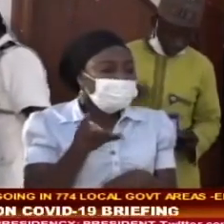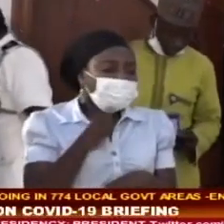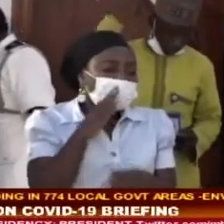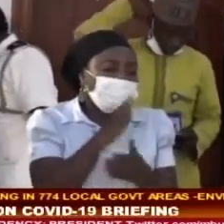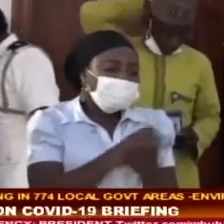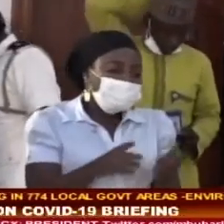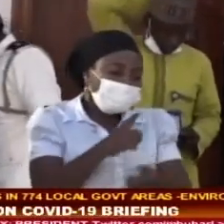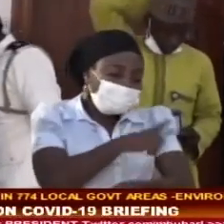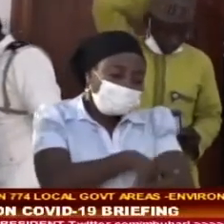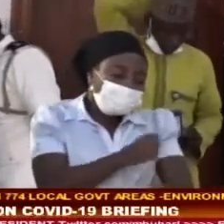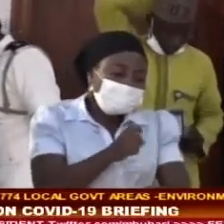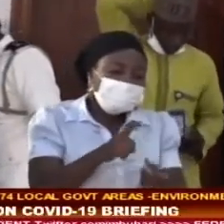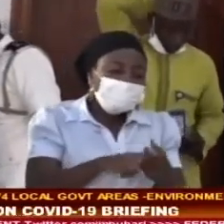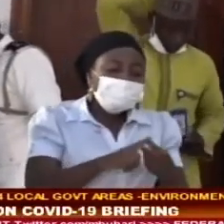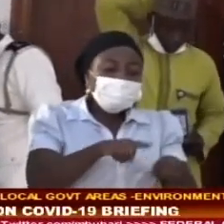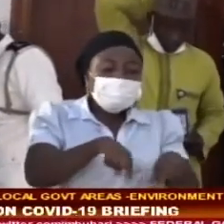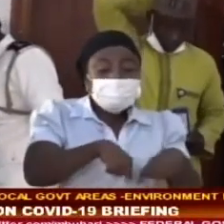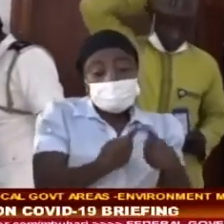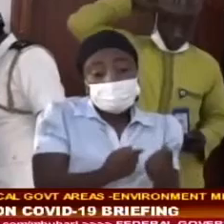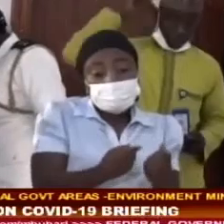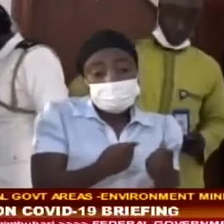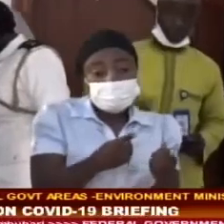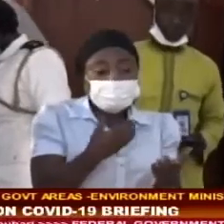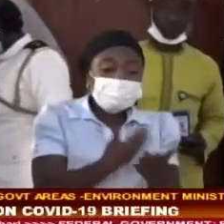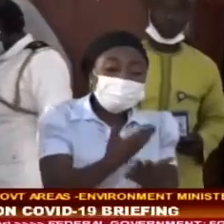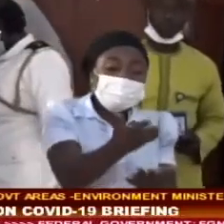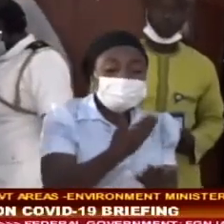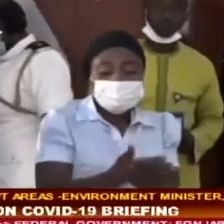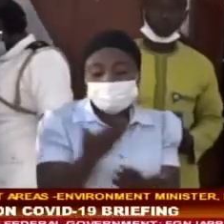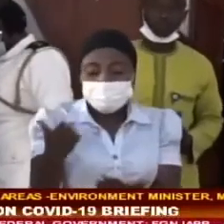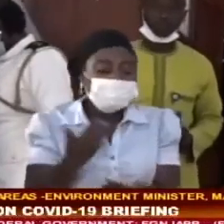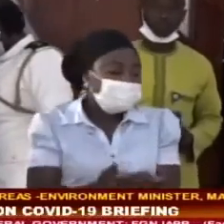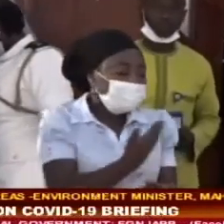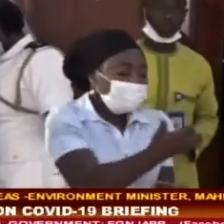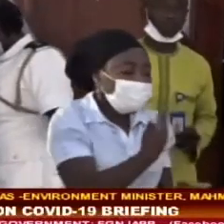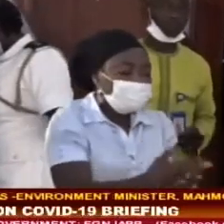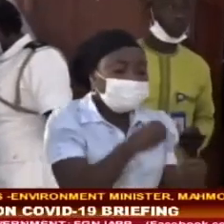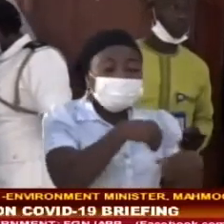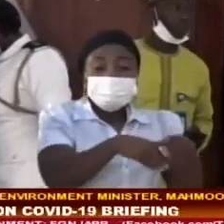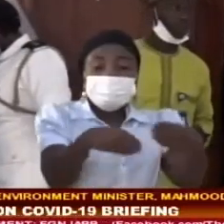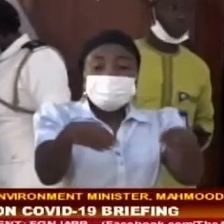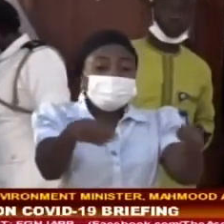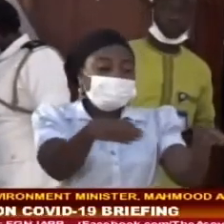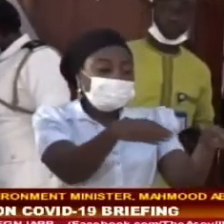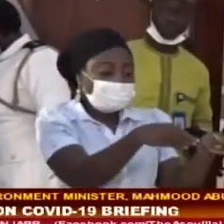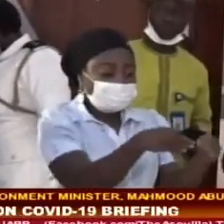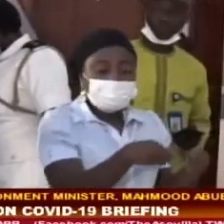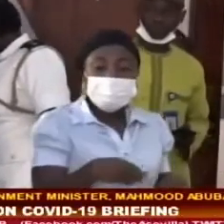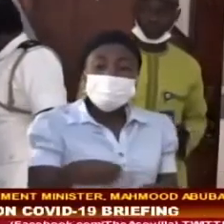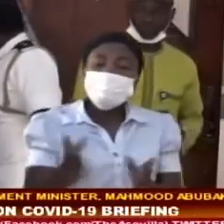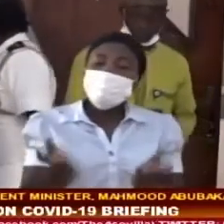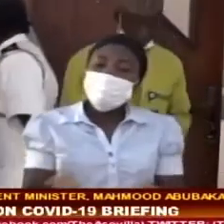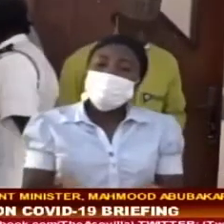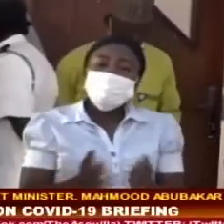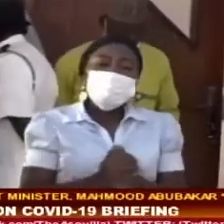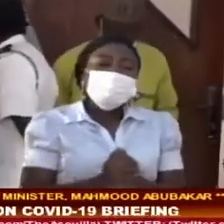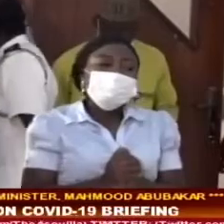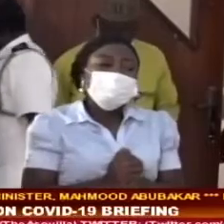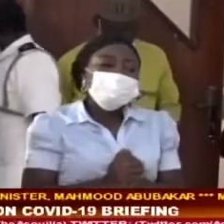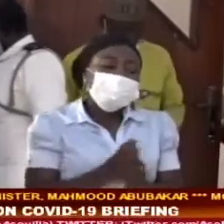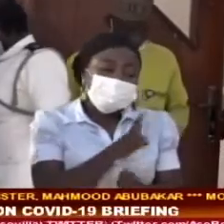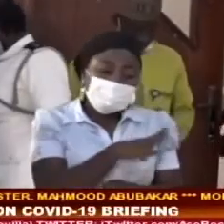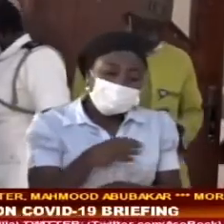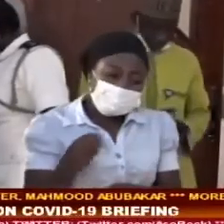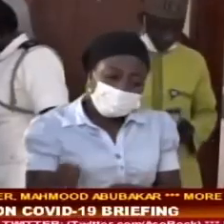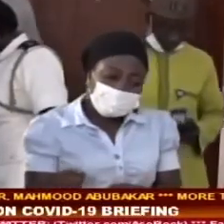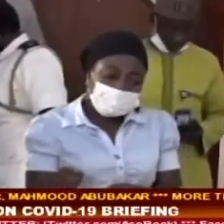days for residents to shop in their neighborhood markets.